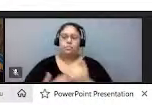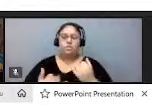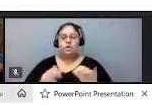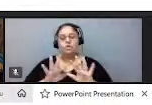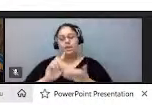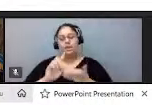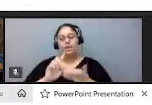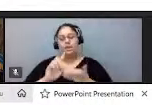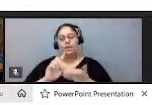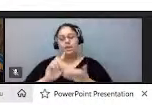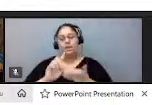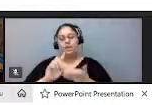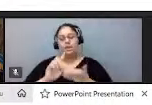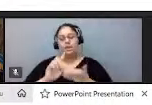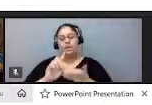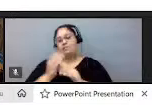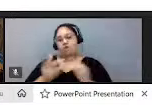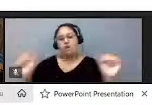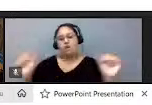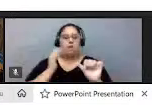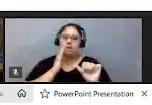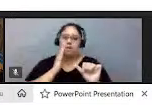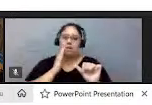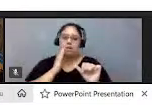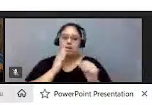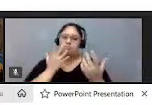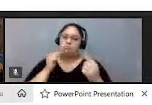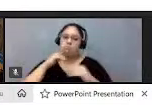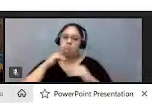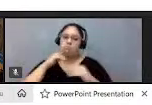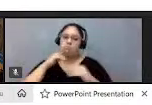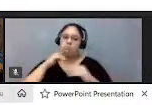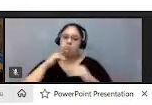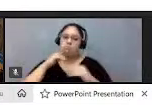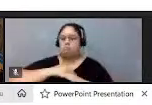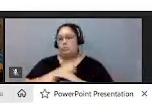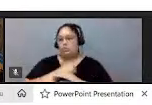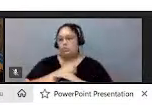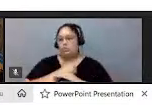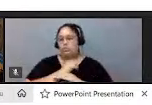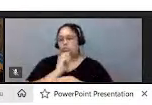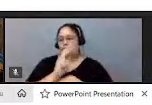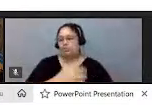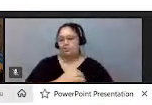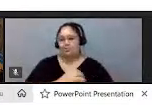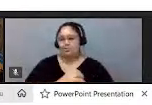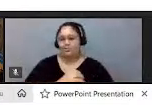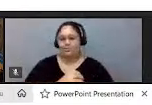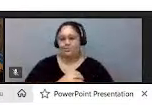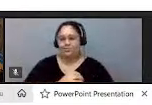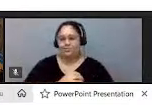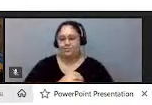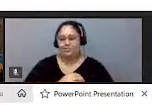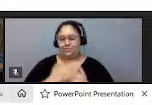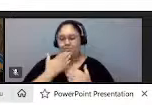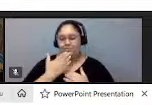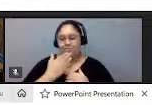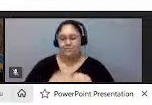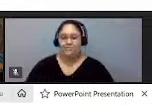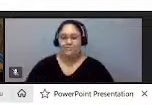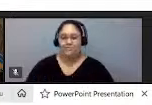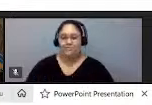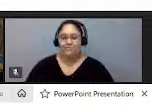10 minutes if you can come back at let's say quarter 2 yeah y thanks